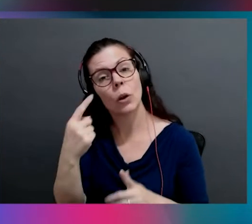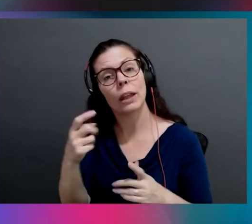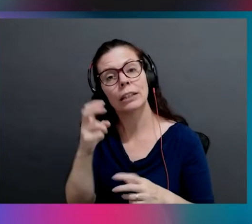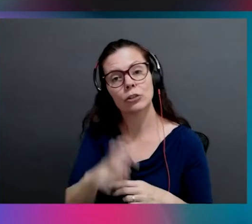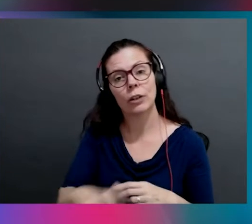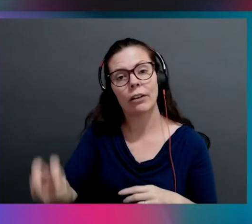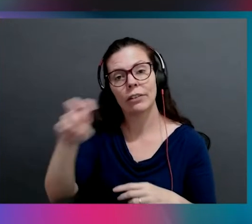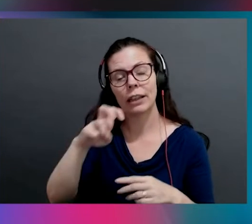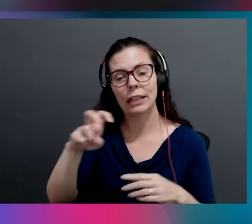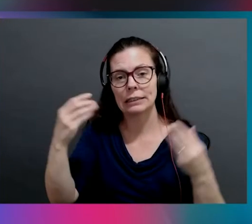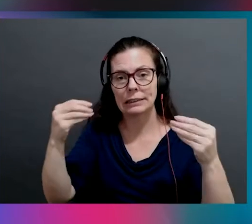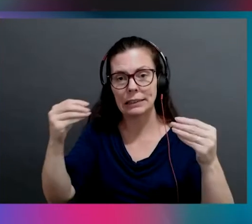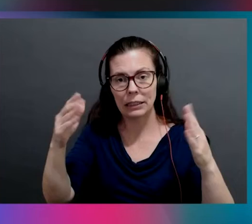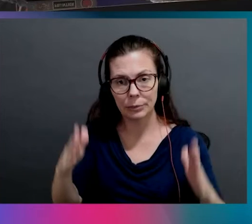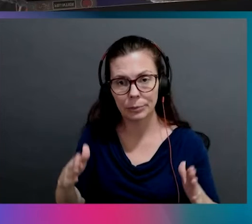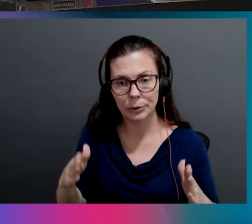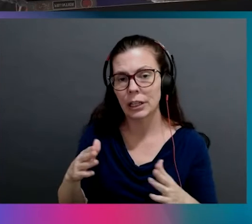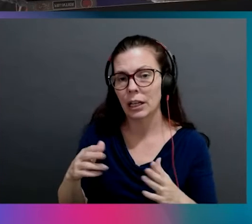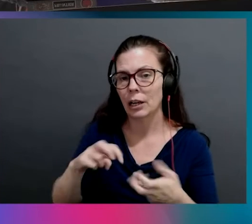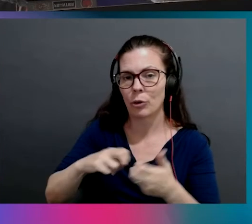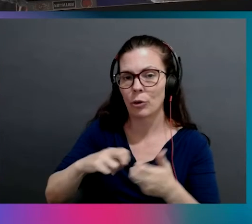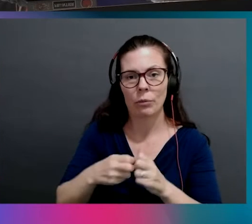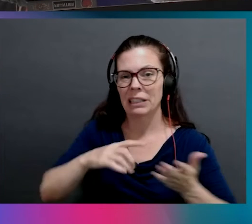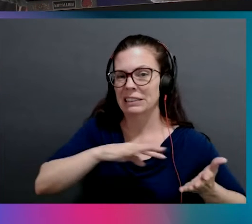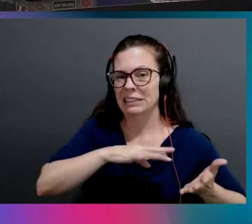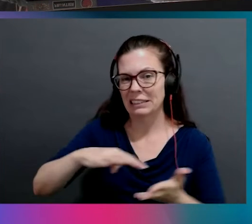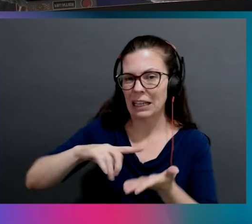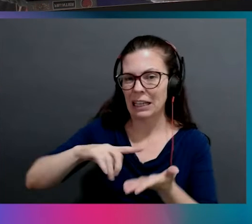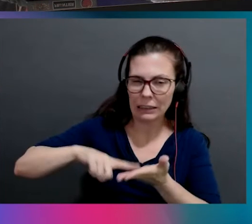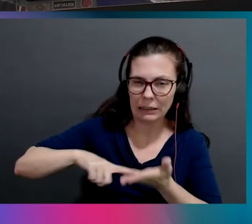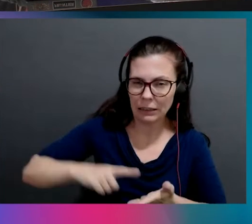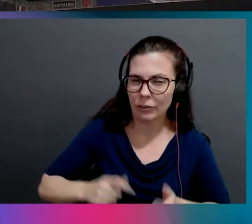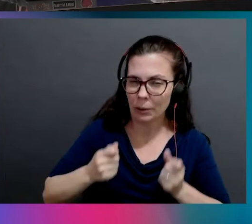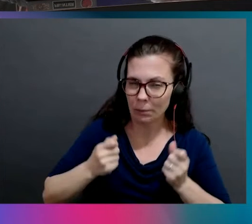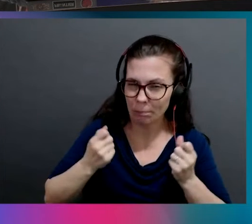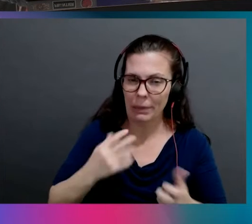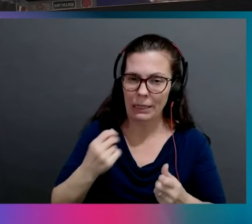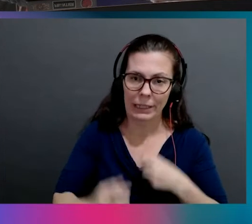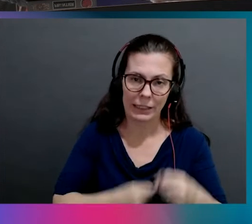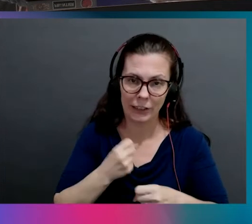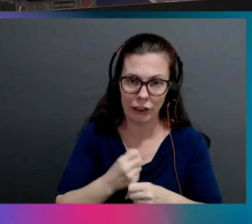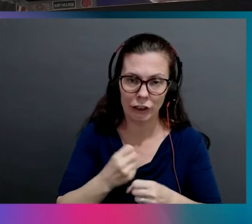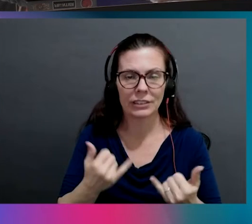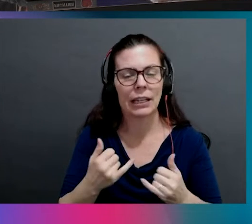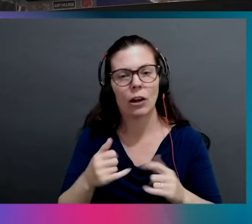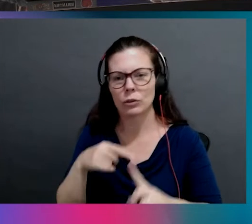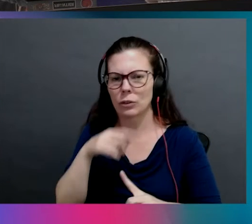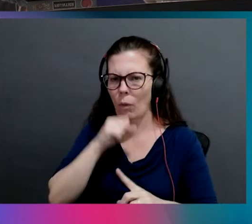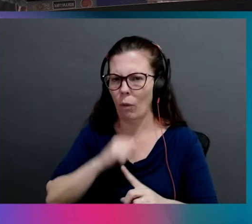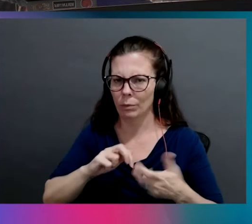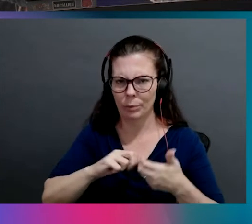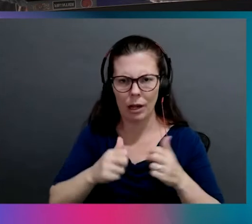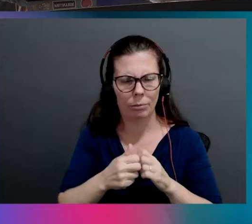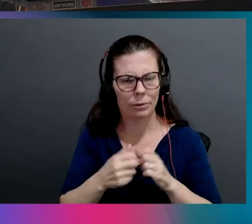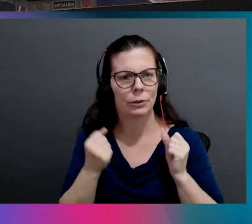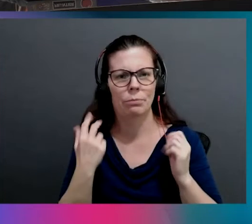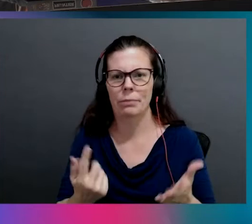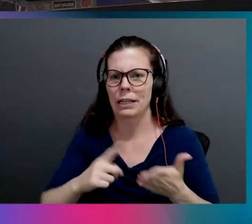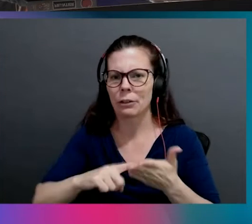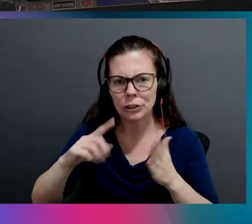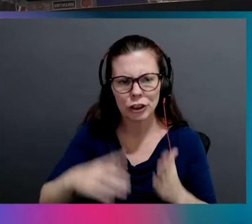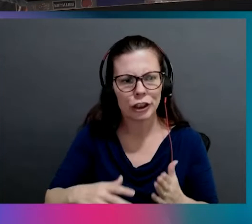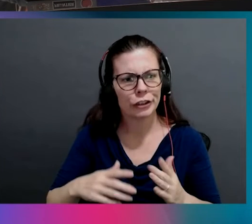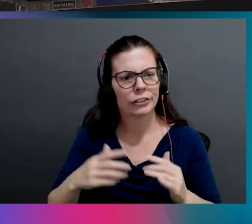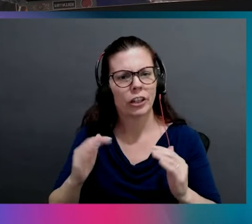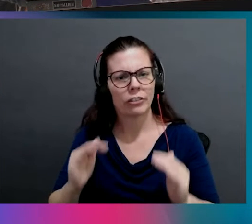studied for decades now. Yeah. So it's an old problem, and you can see lots of researchers doing, advancements up to today.